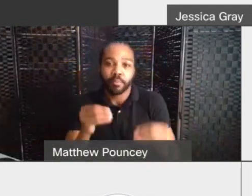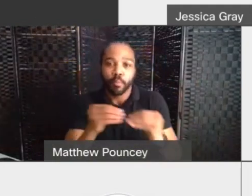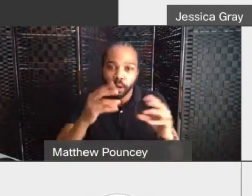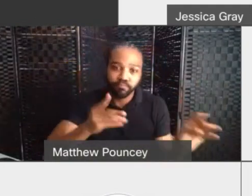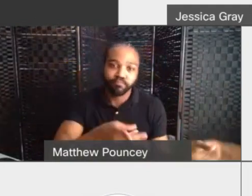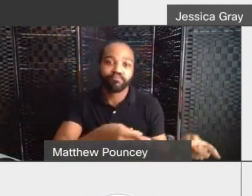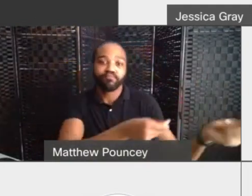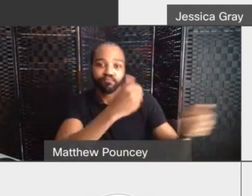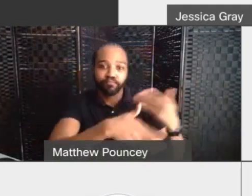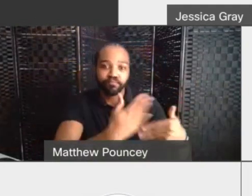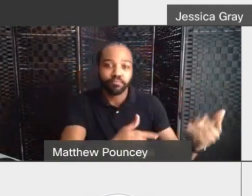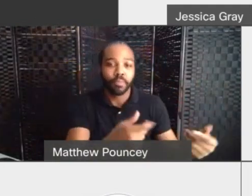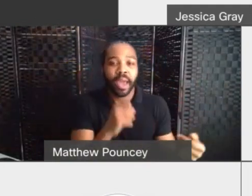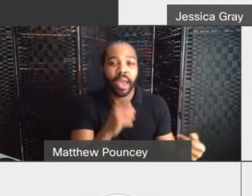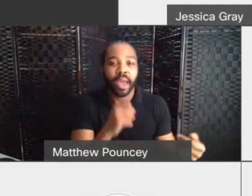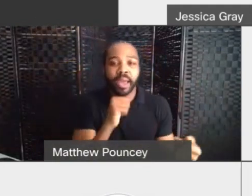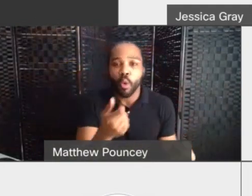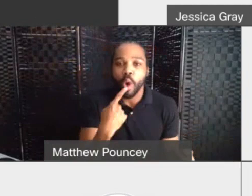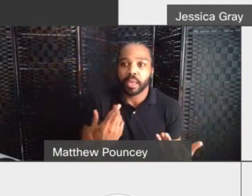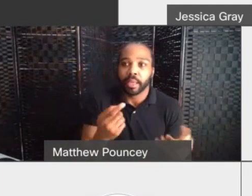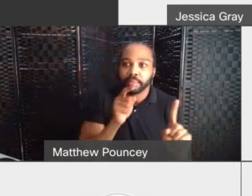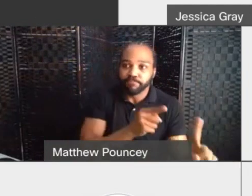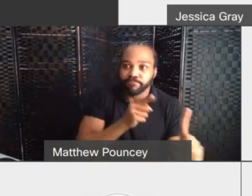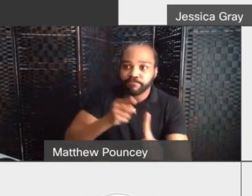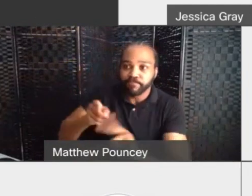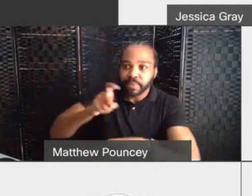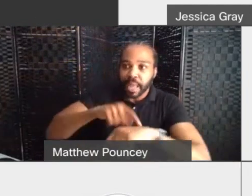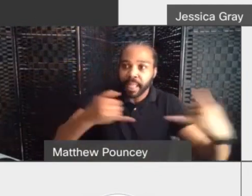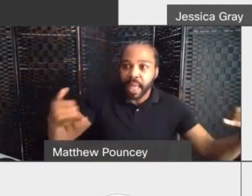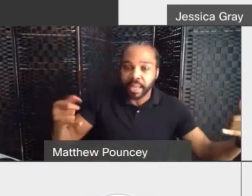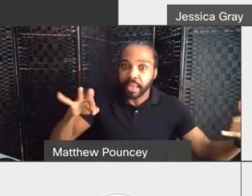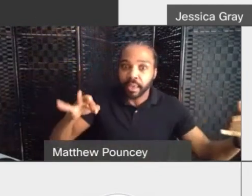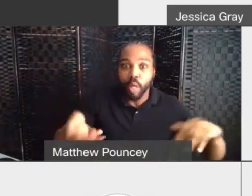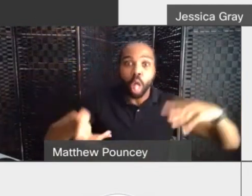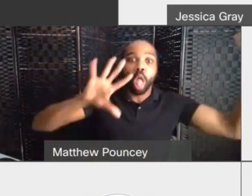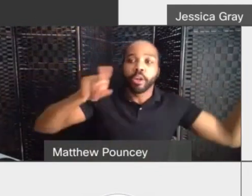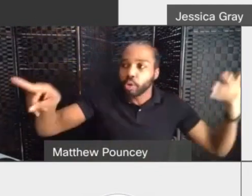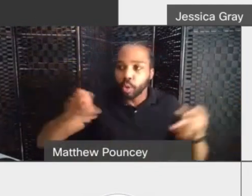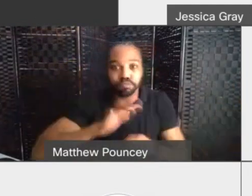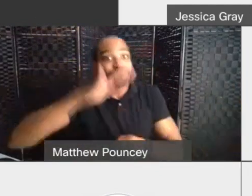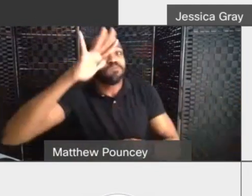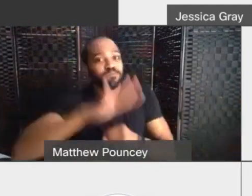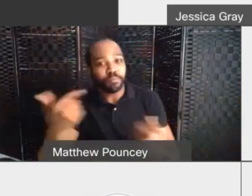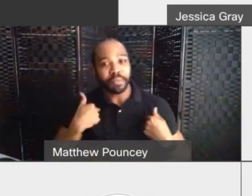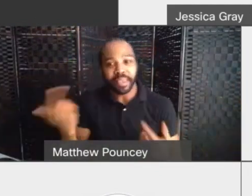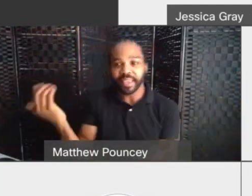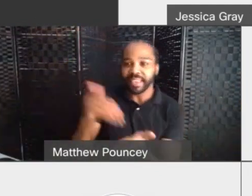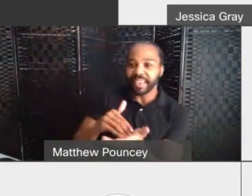specific timeline because if that doesn't happen next week, y'all are going to be yelling at me again. So,